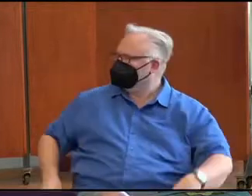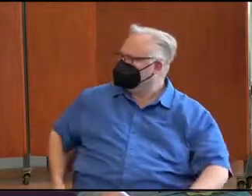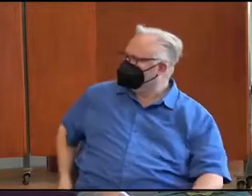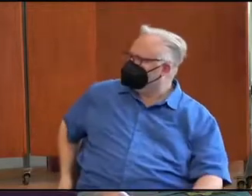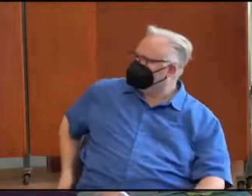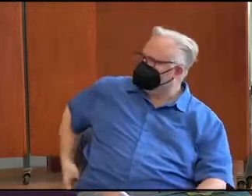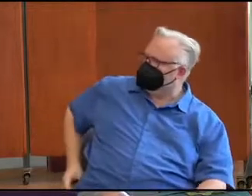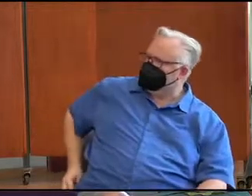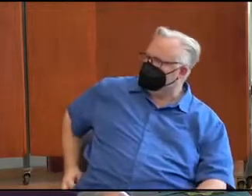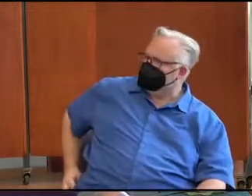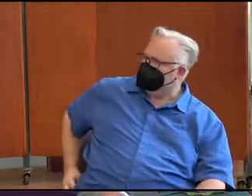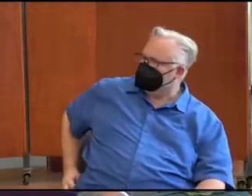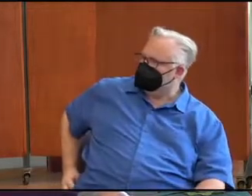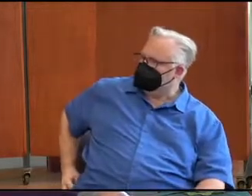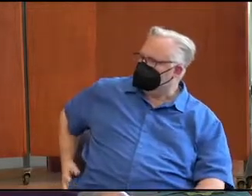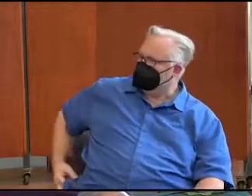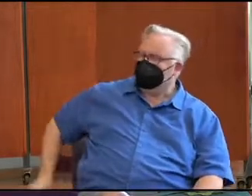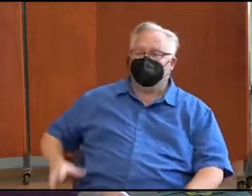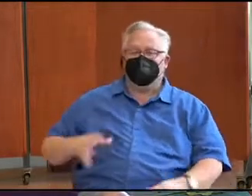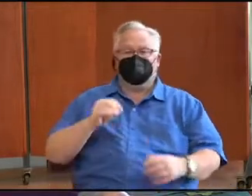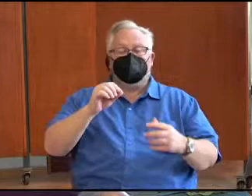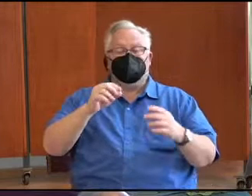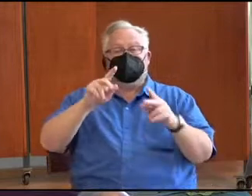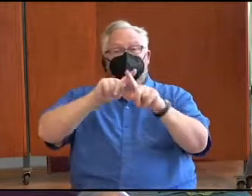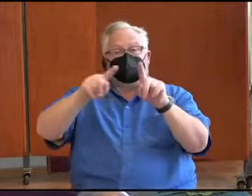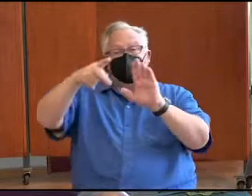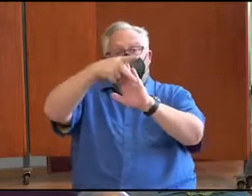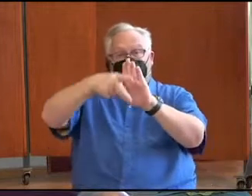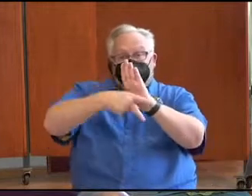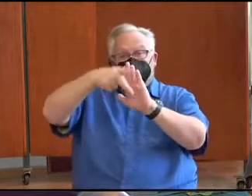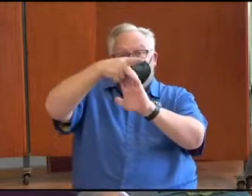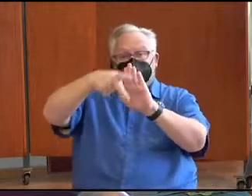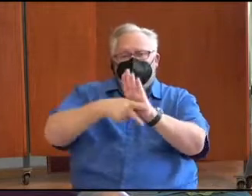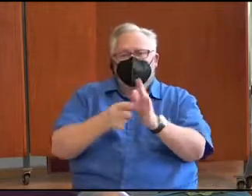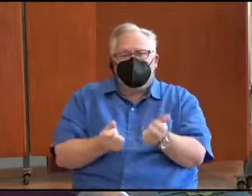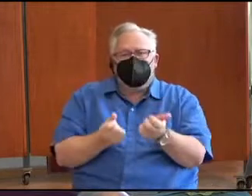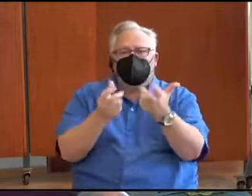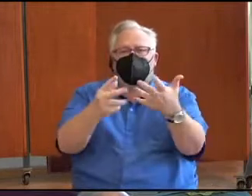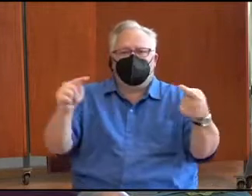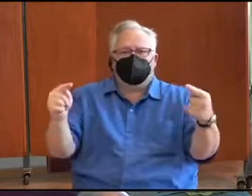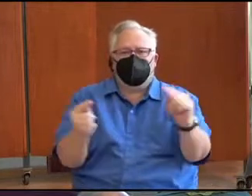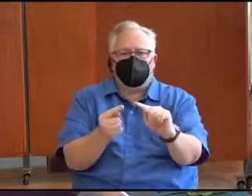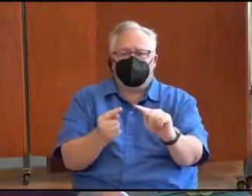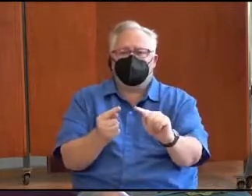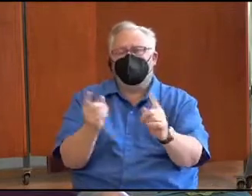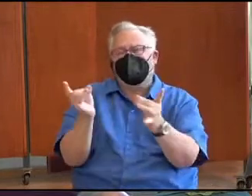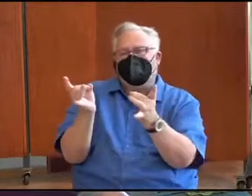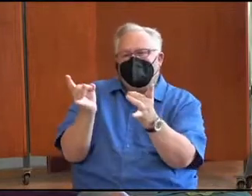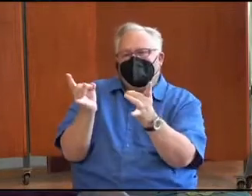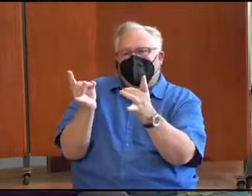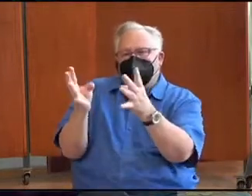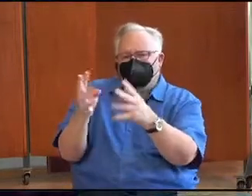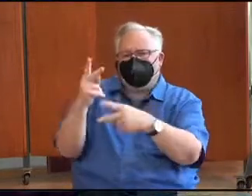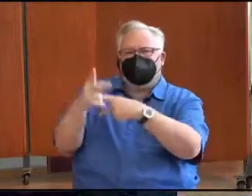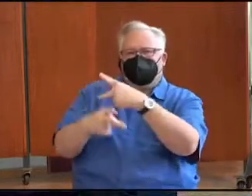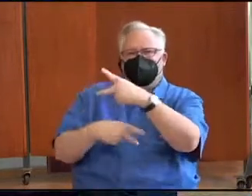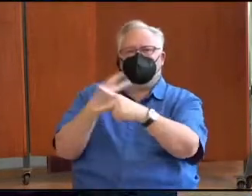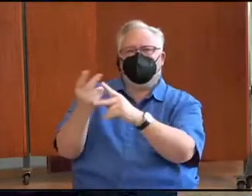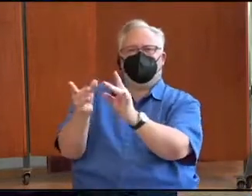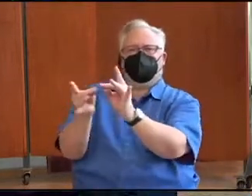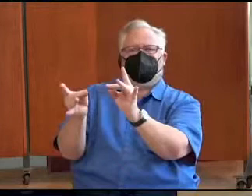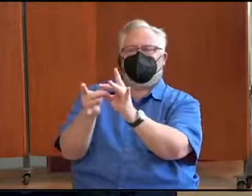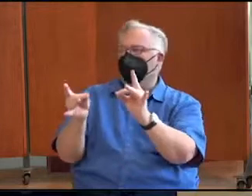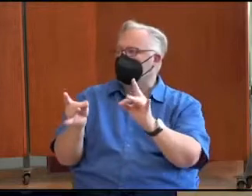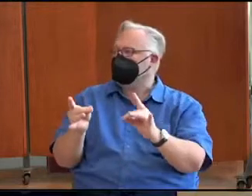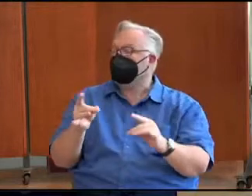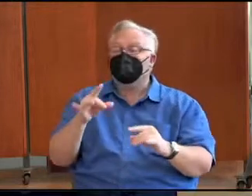authoritarianism and really, you know, damaging policy, hateful rhetoric. So a little background, the children have just